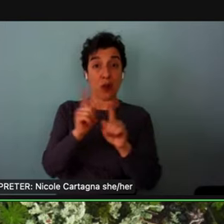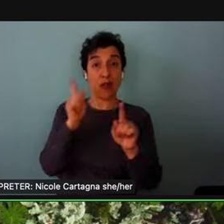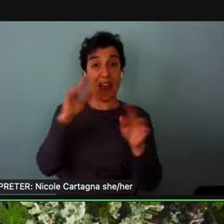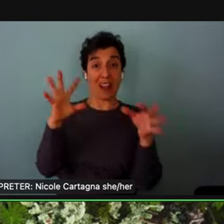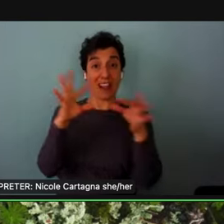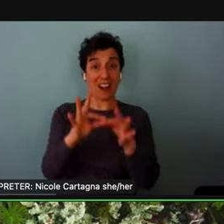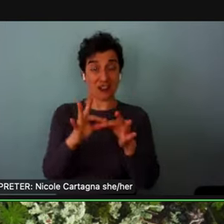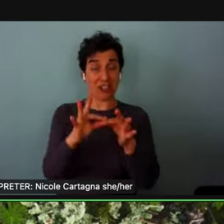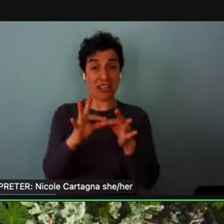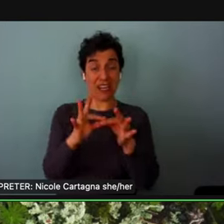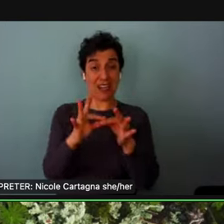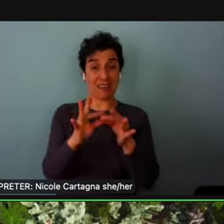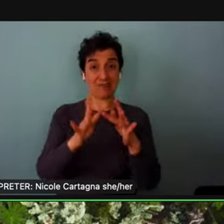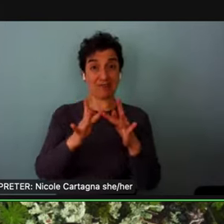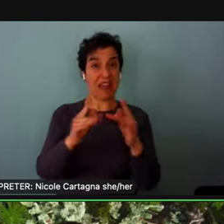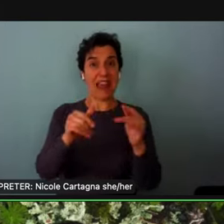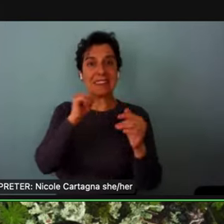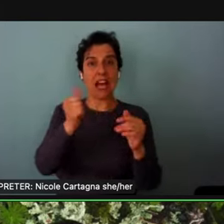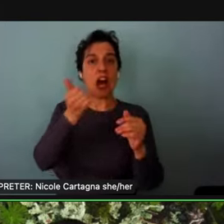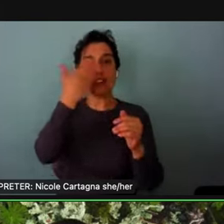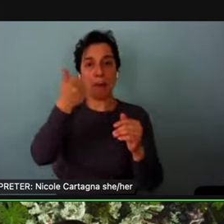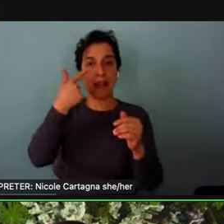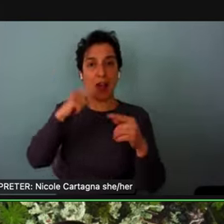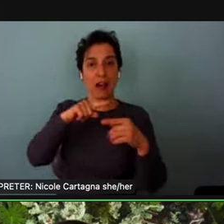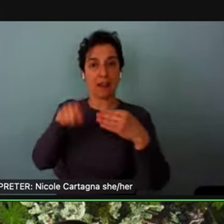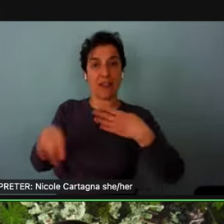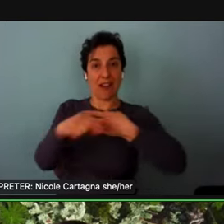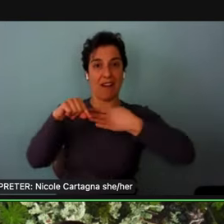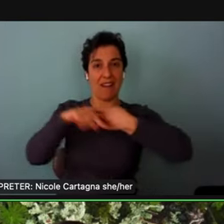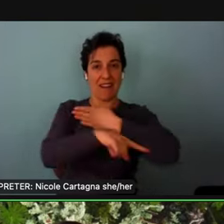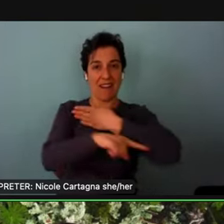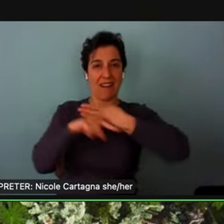not just the result of vascular artifacts.